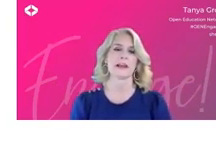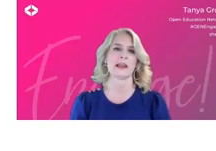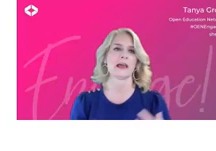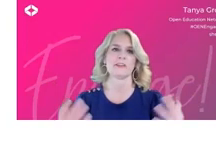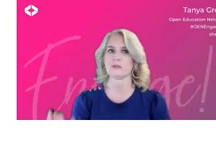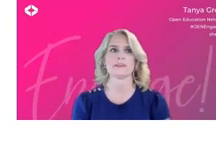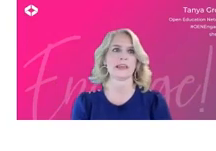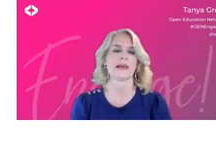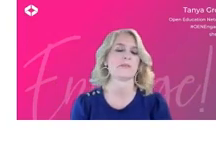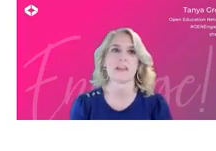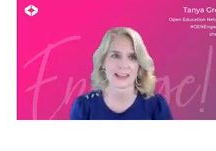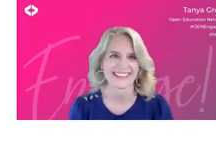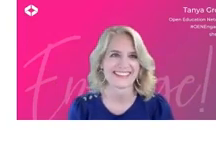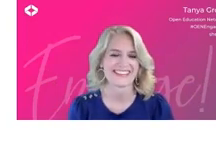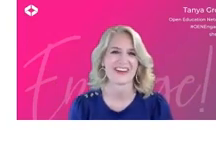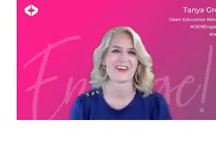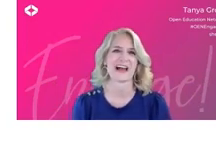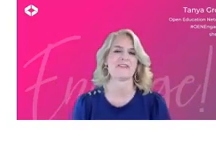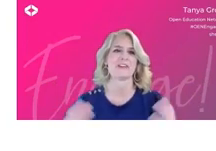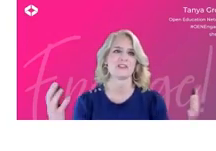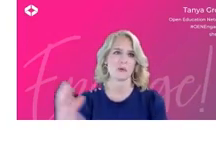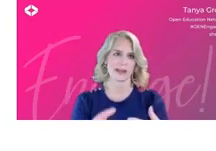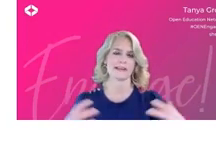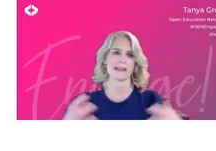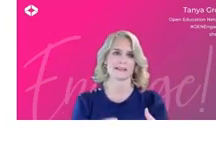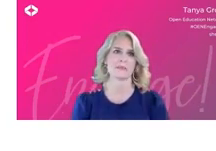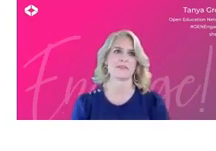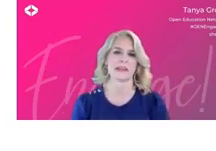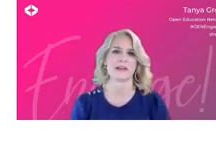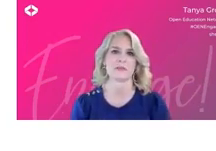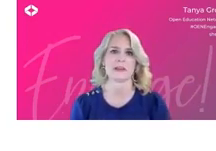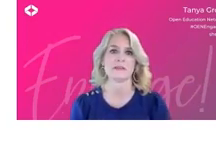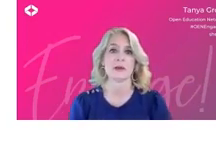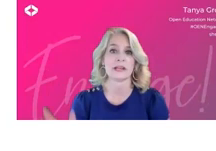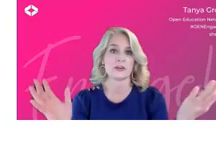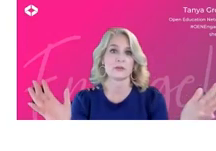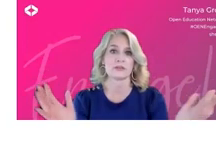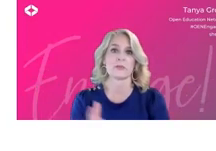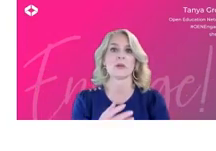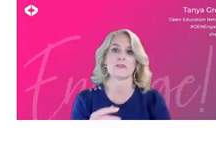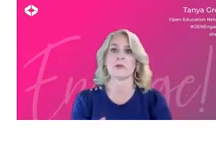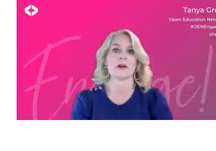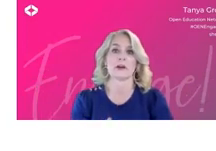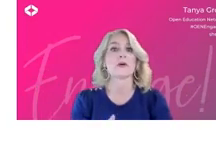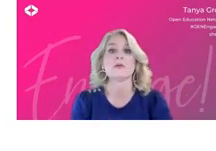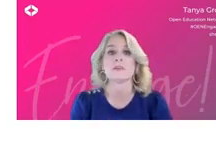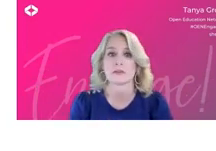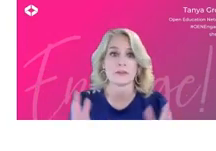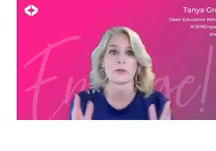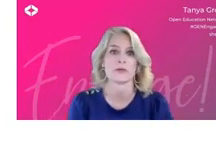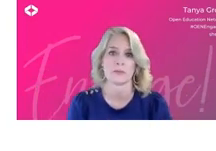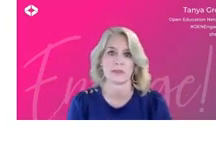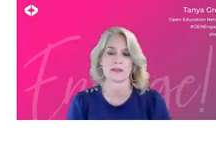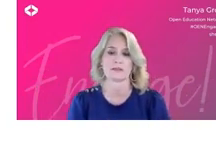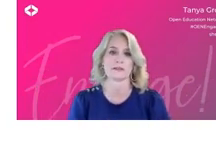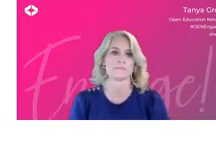Mentimeter, I just was like, I'm a fan. So I've enjoyed that type of engagement, but it could be through Poll Everywhere, Kahoots, or